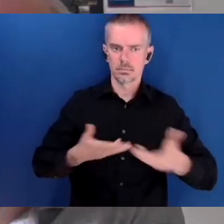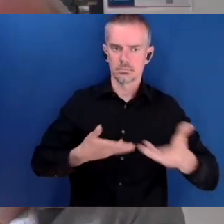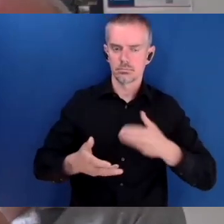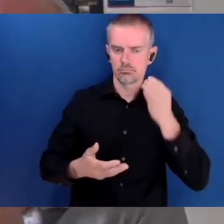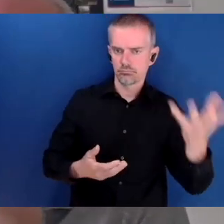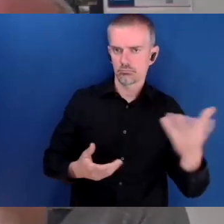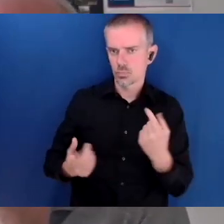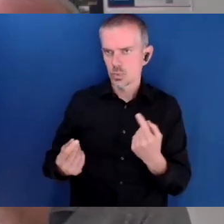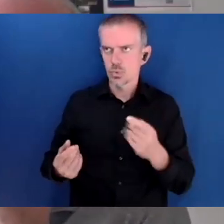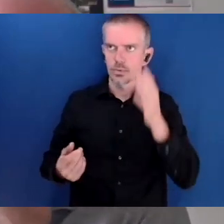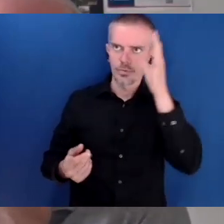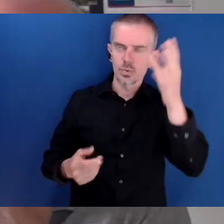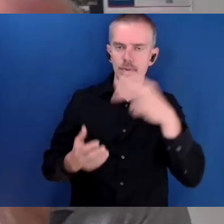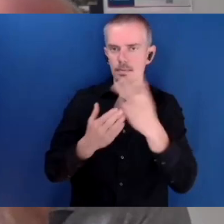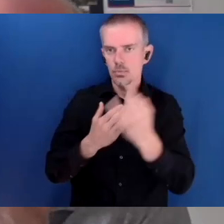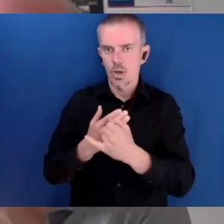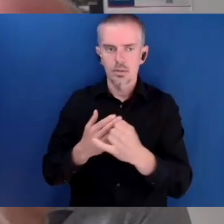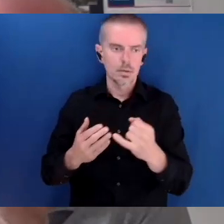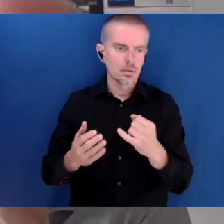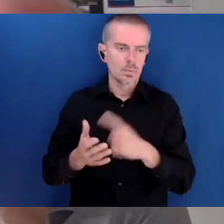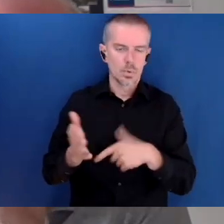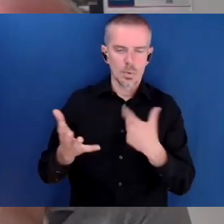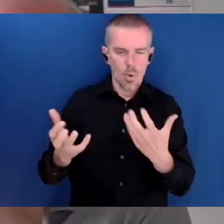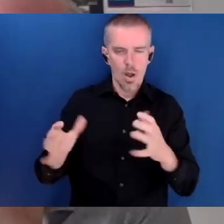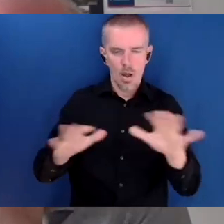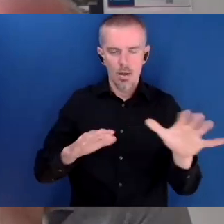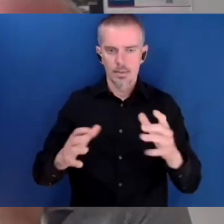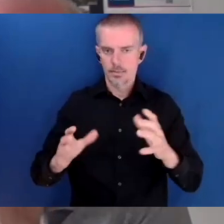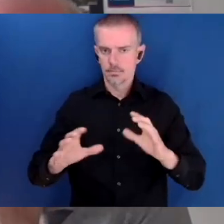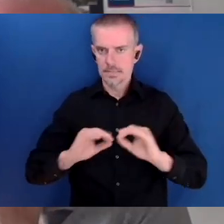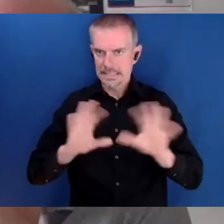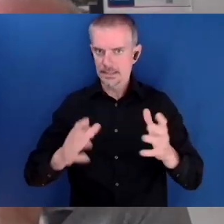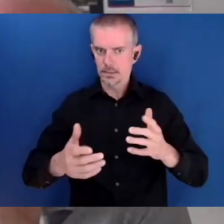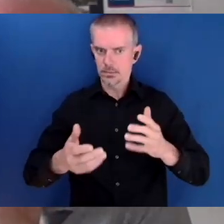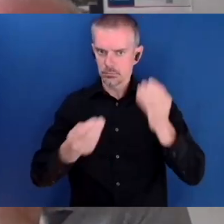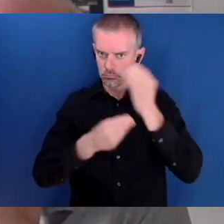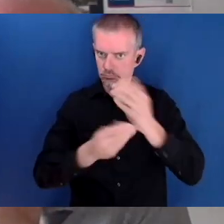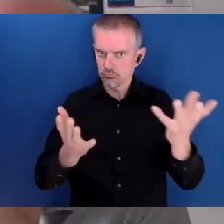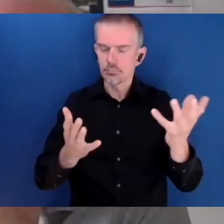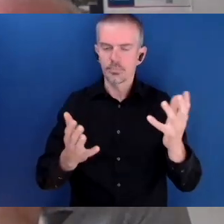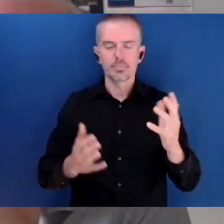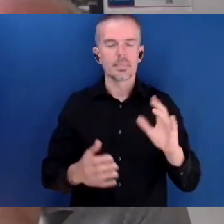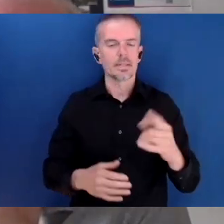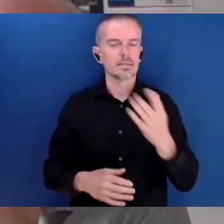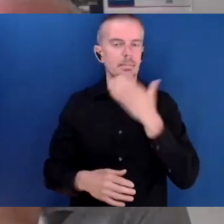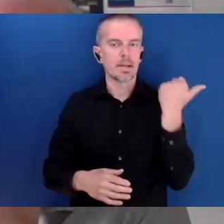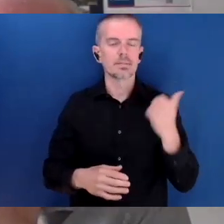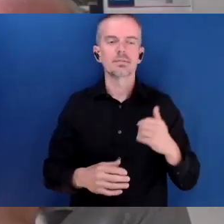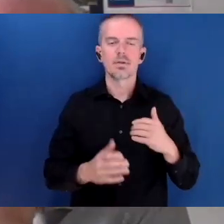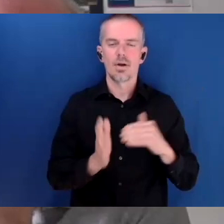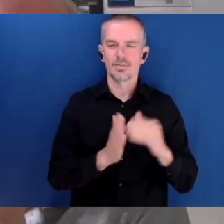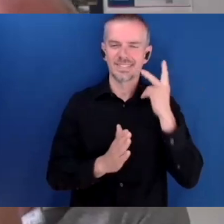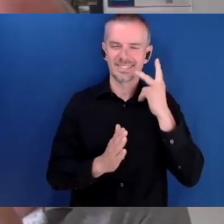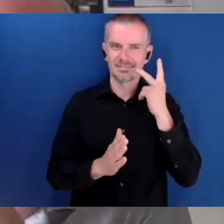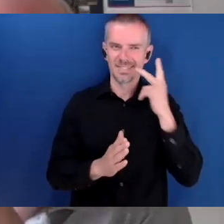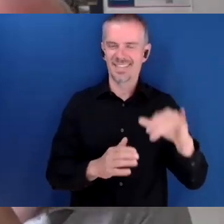the future of the project and where you hope to go is really helpful. I think that's one of the most common problems we see on our side is